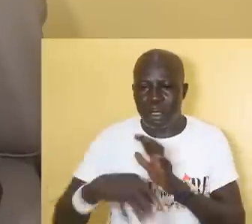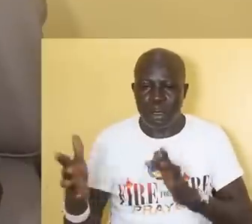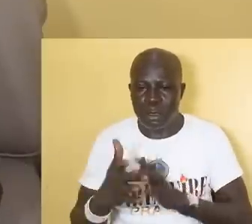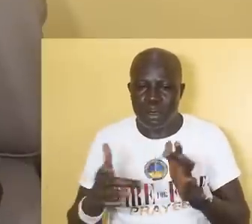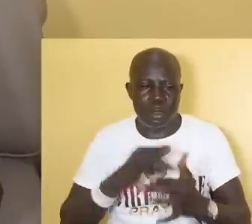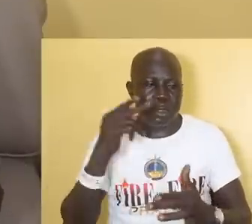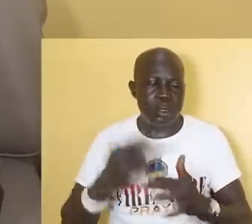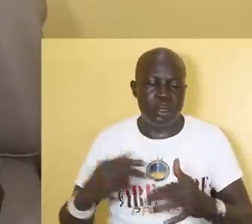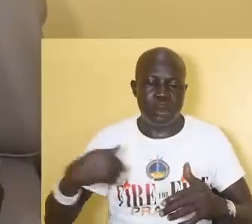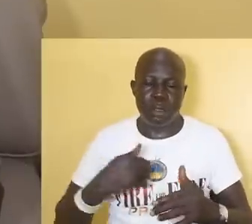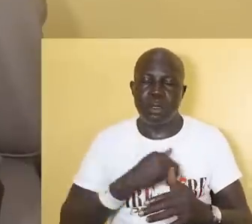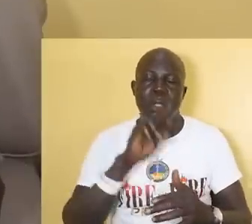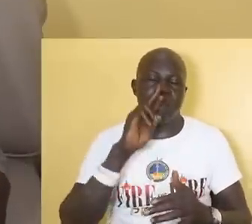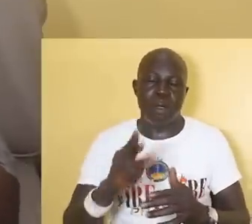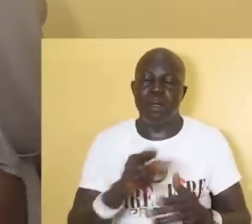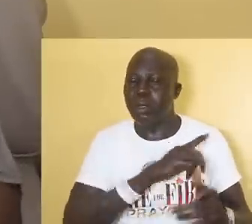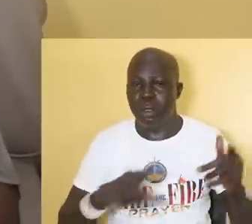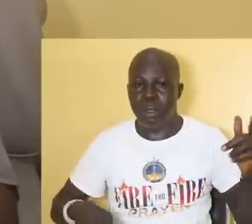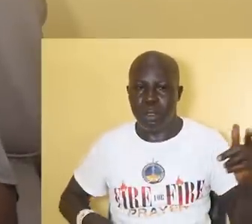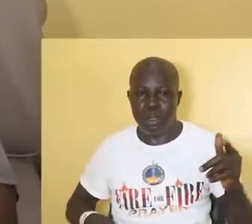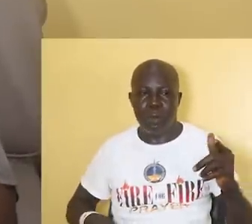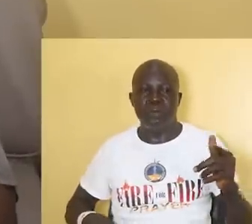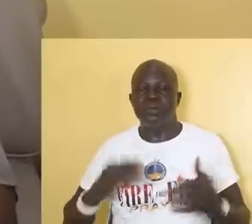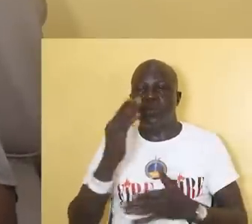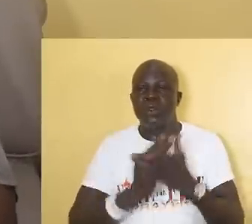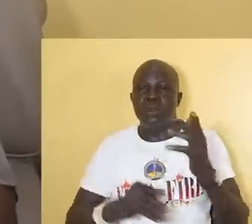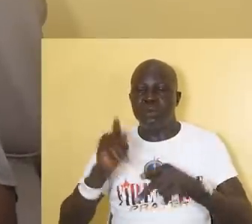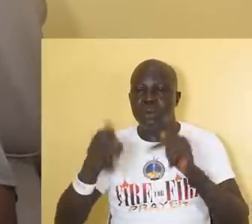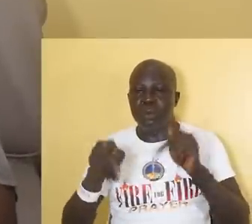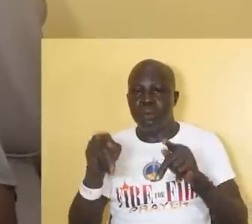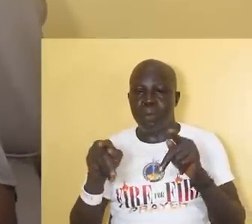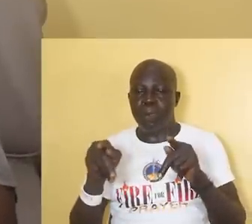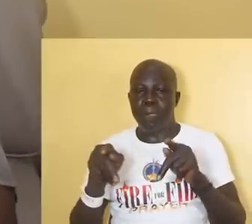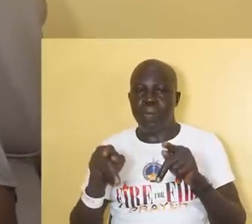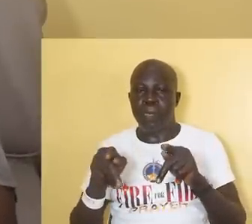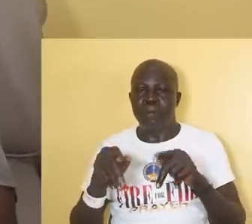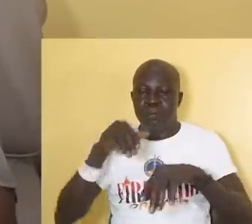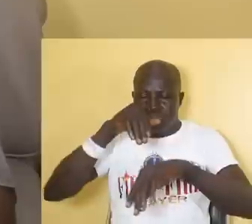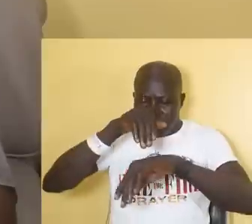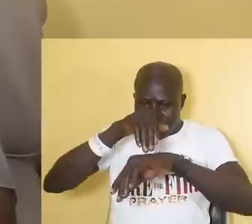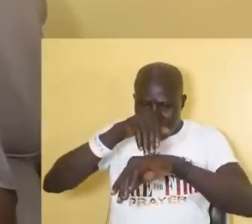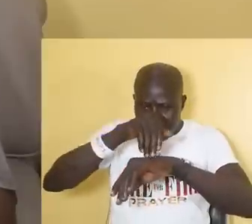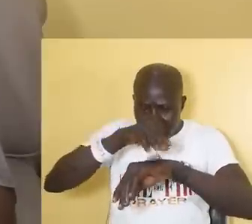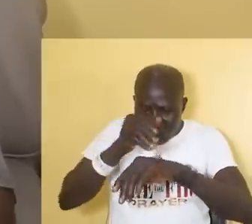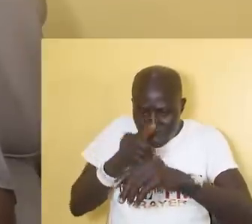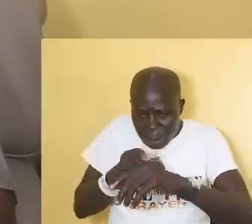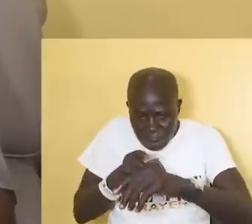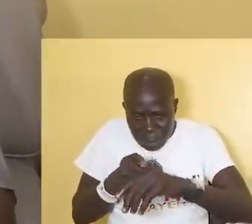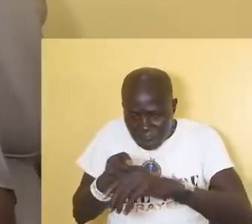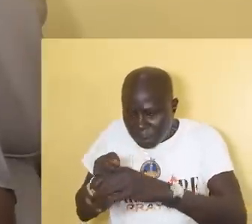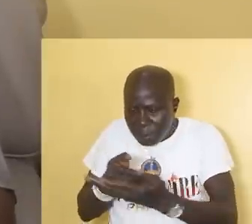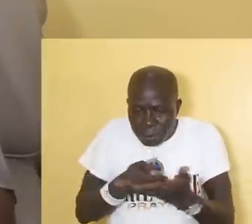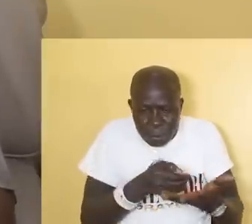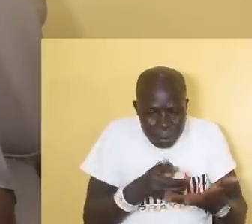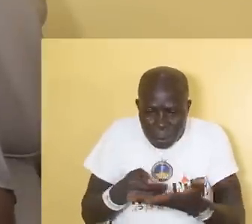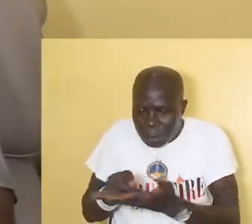In Jesus' name, our Lord. I want to come. So people, one message away, I want to know account number. They message us